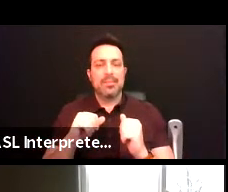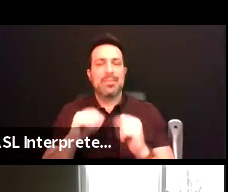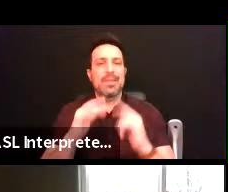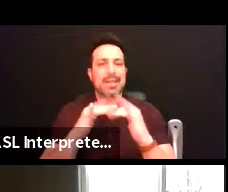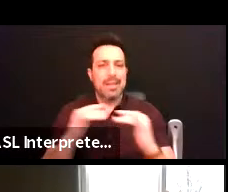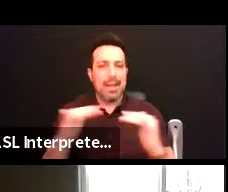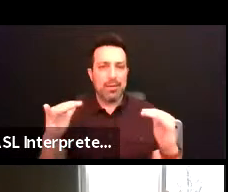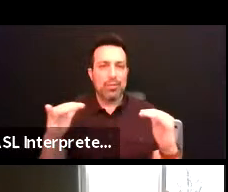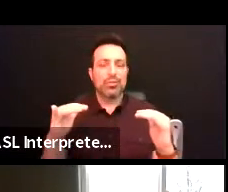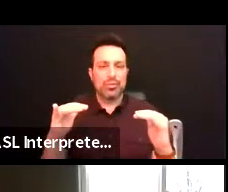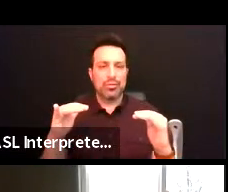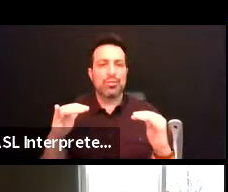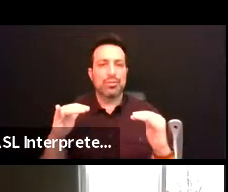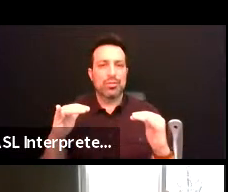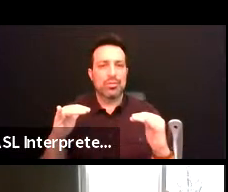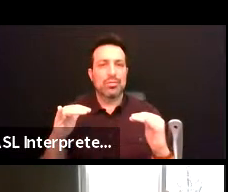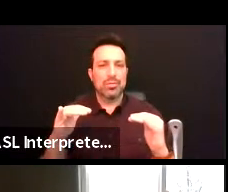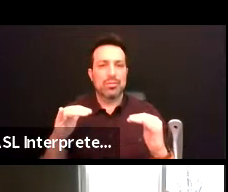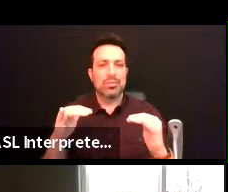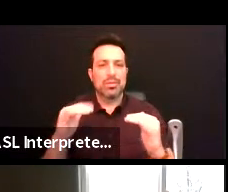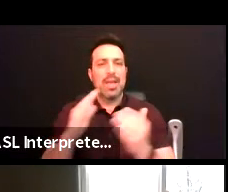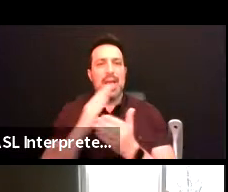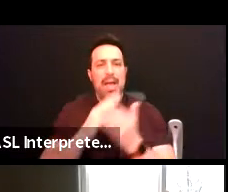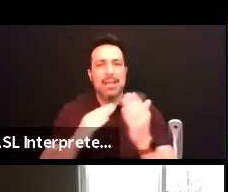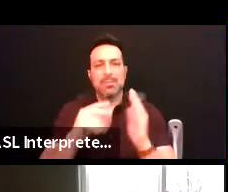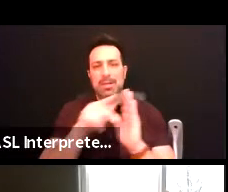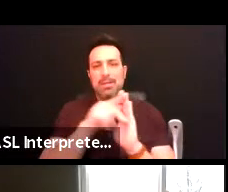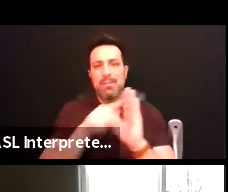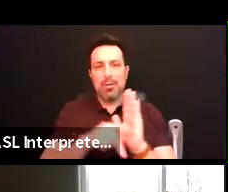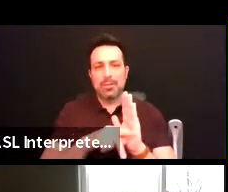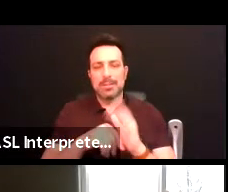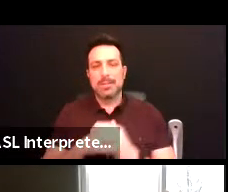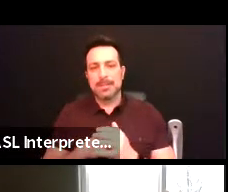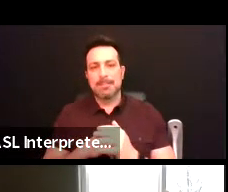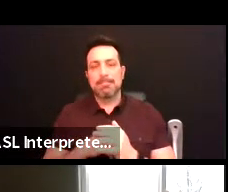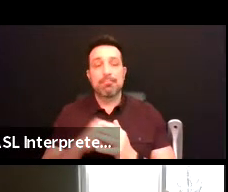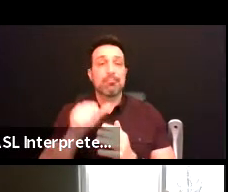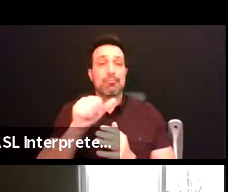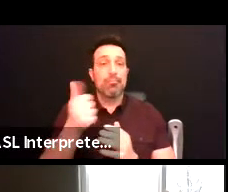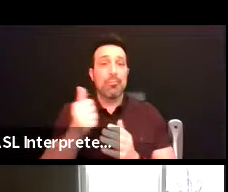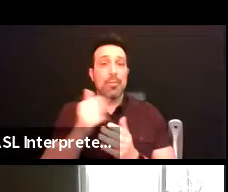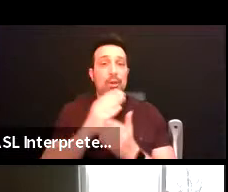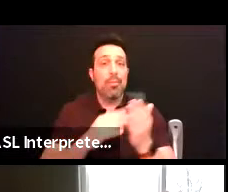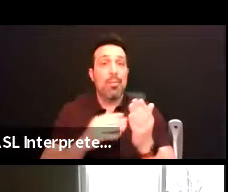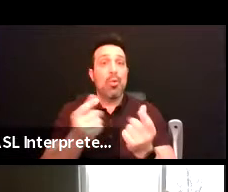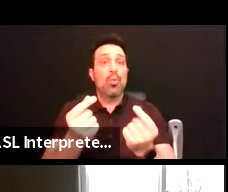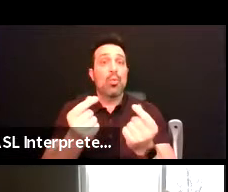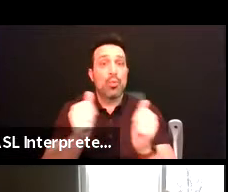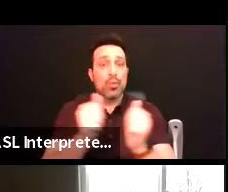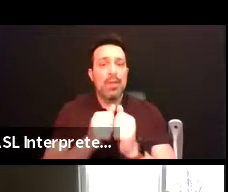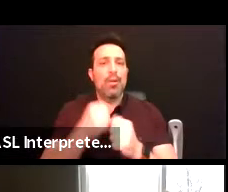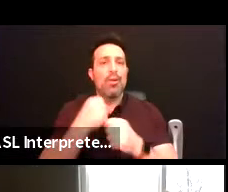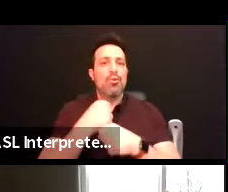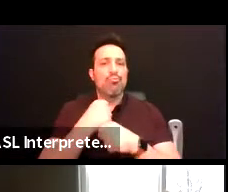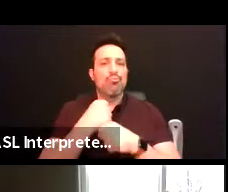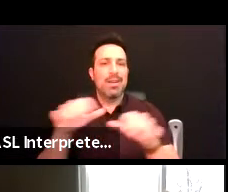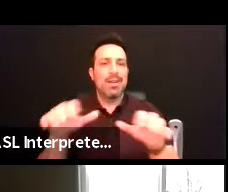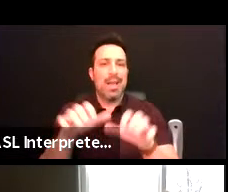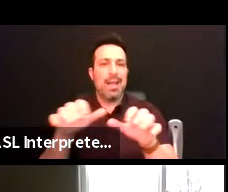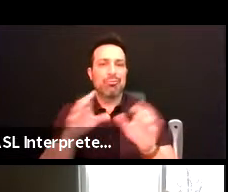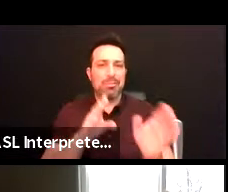diverse a diversity aspect of the policies. Another part of what you'll be doing together is creating an action